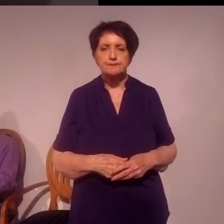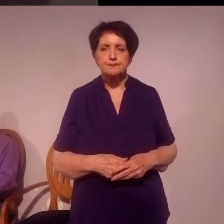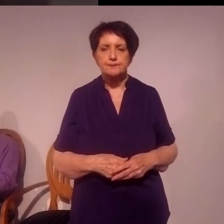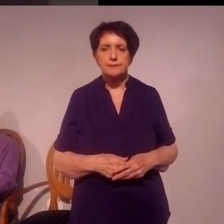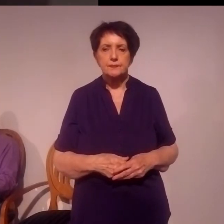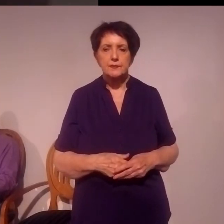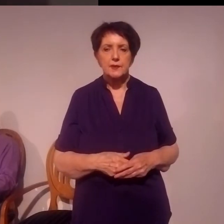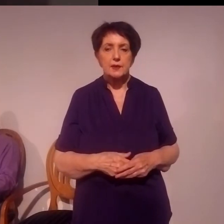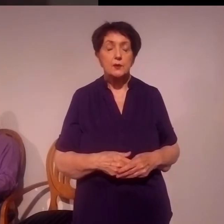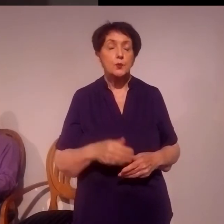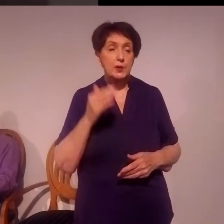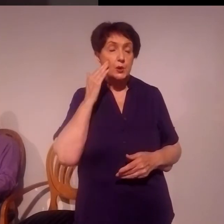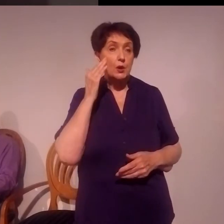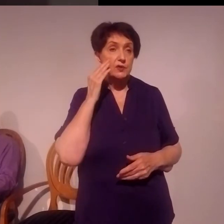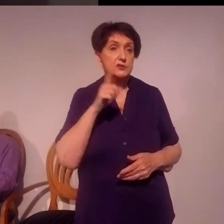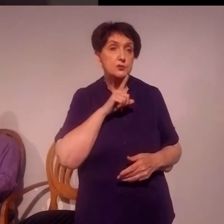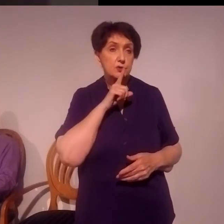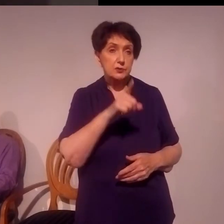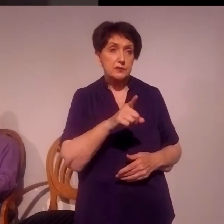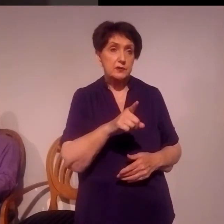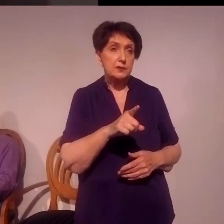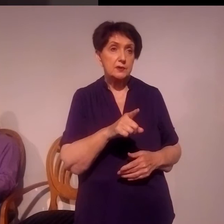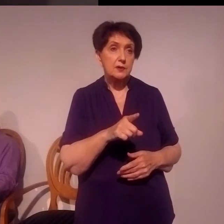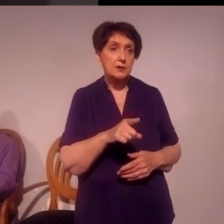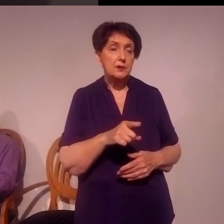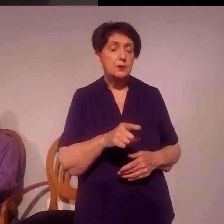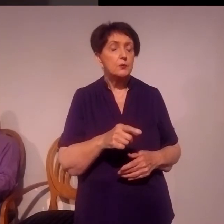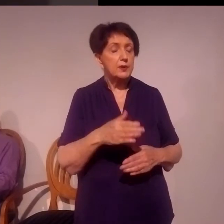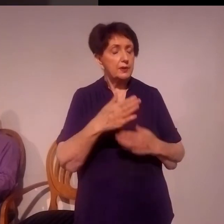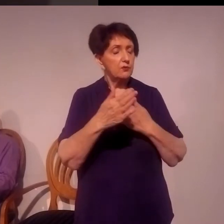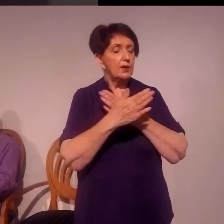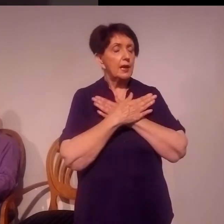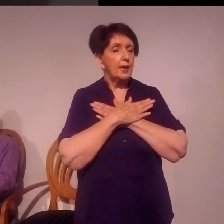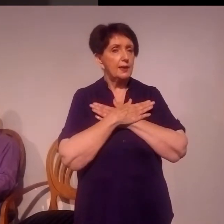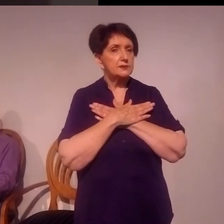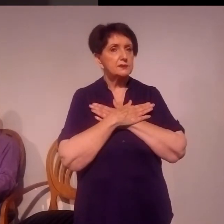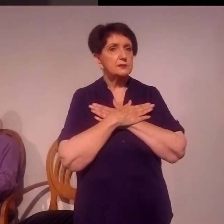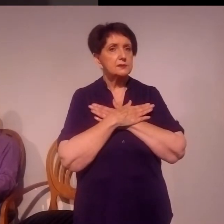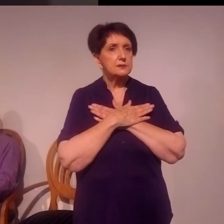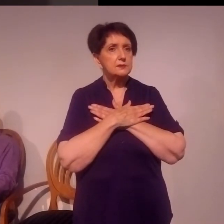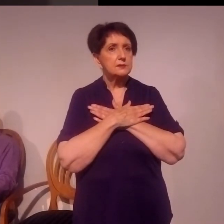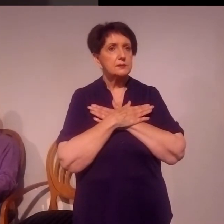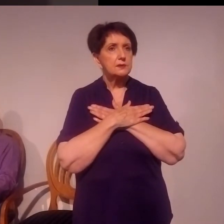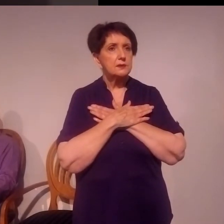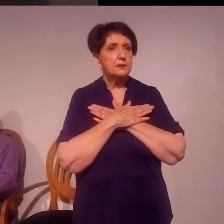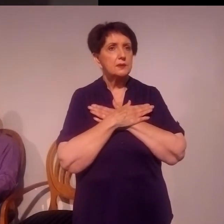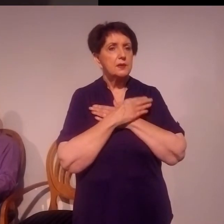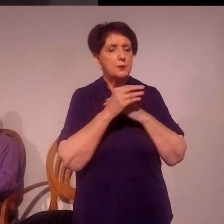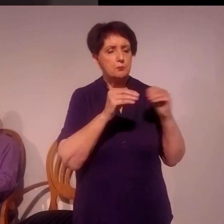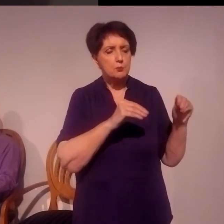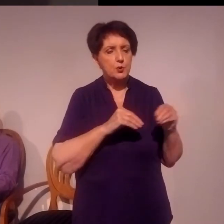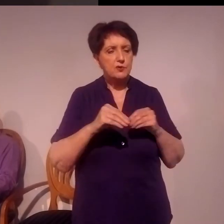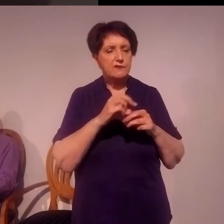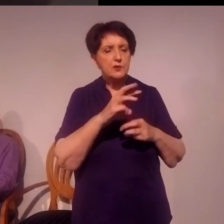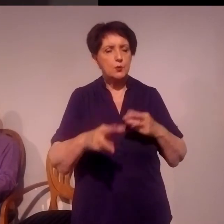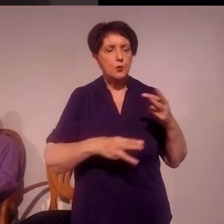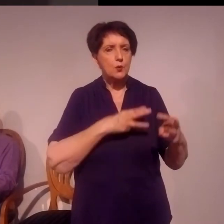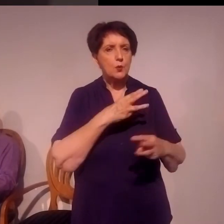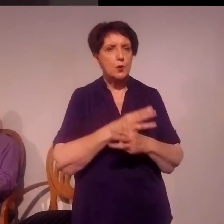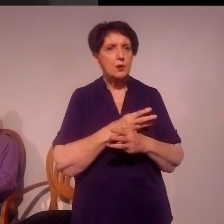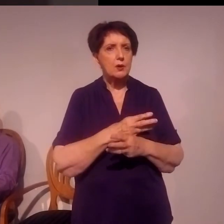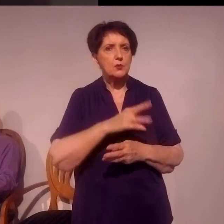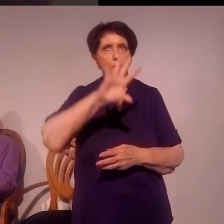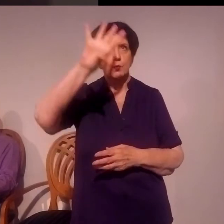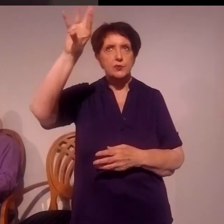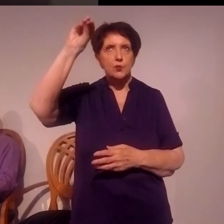And because we know this truth, we can relax into it, move in the world with